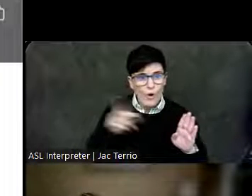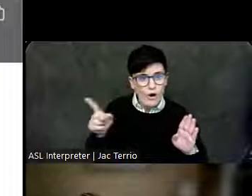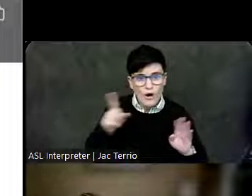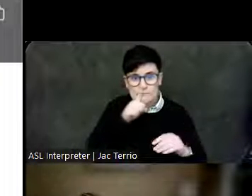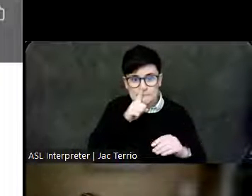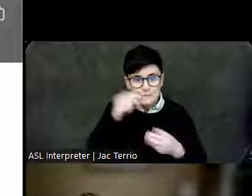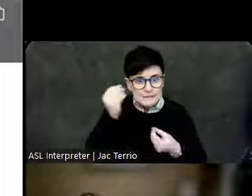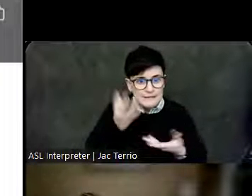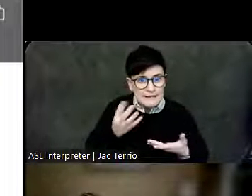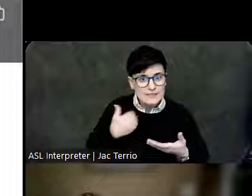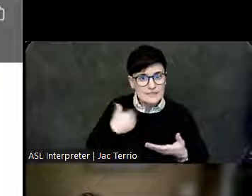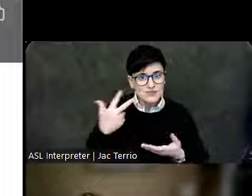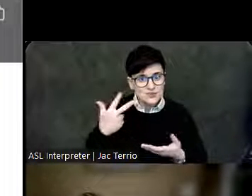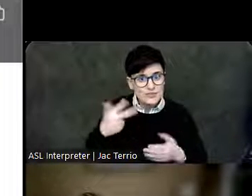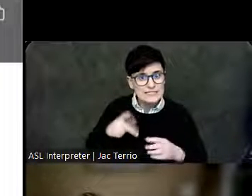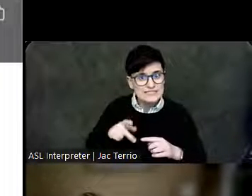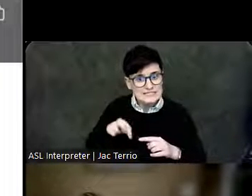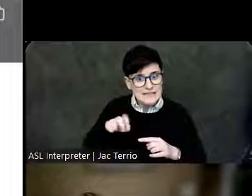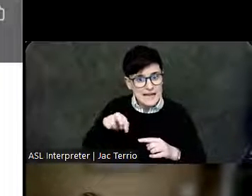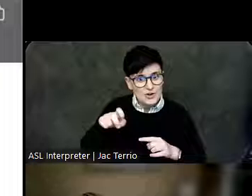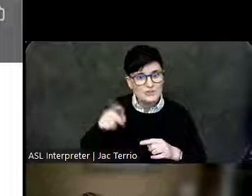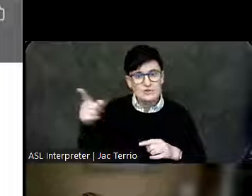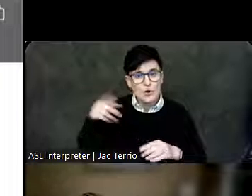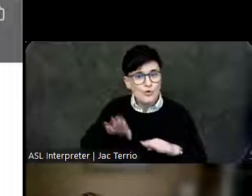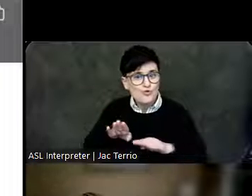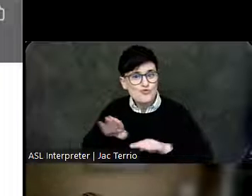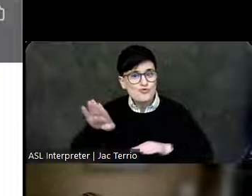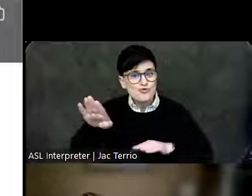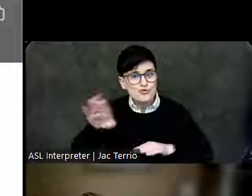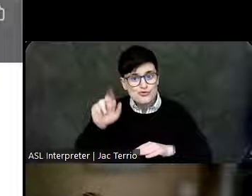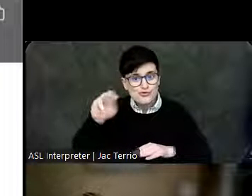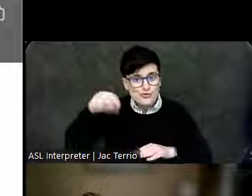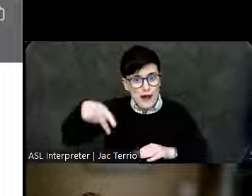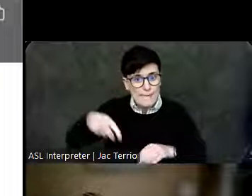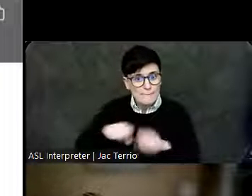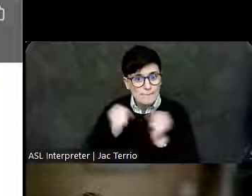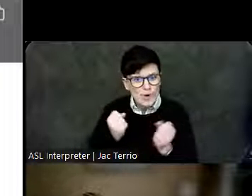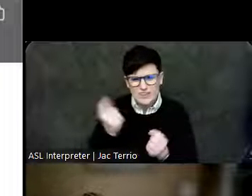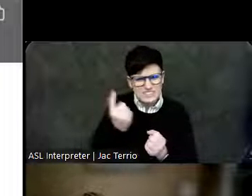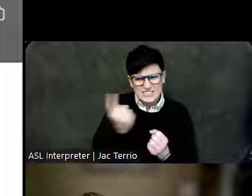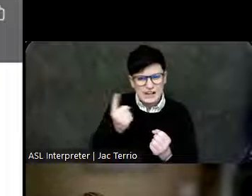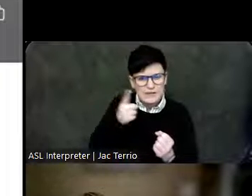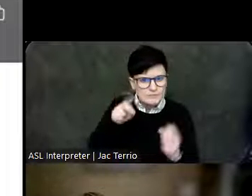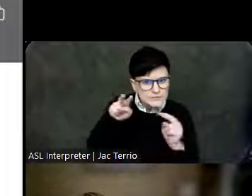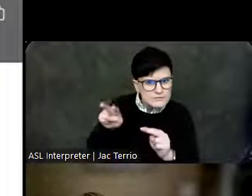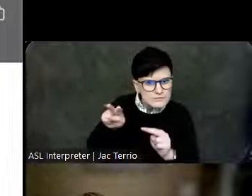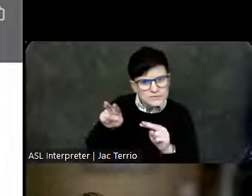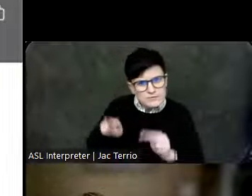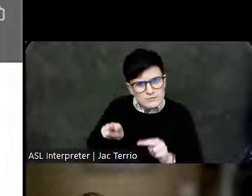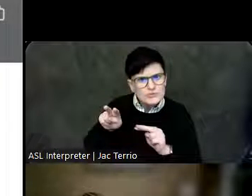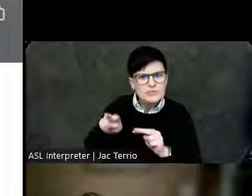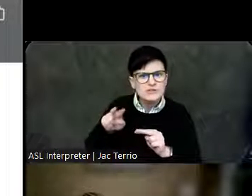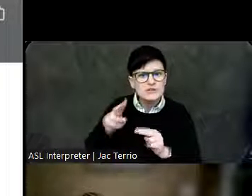broken. Um, Definitely read the reviews online, I think can be helpful. Just if you're looking for a